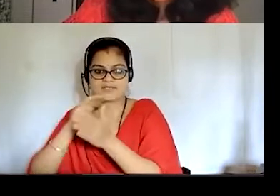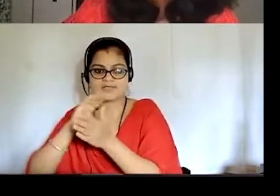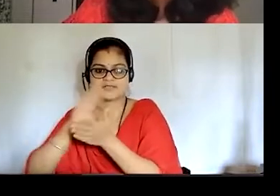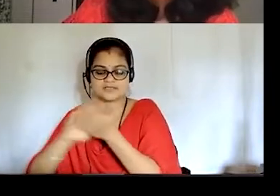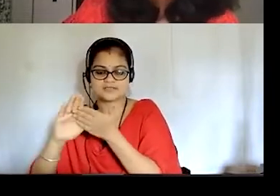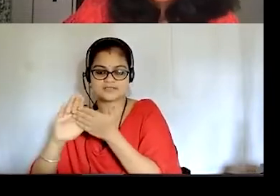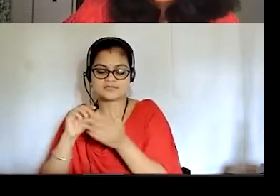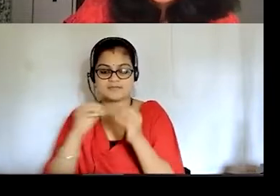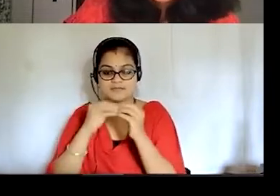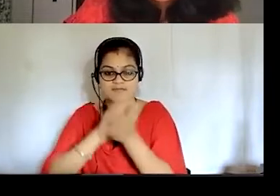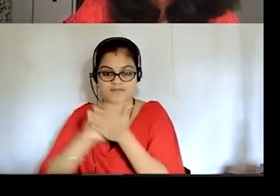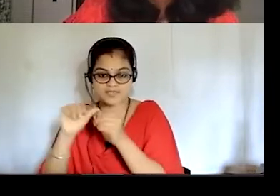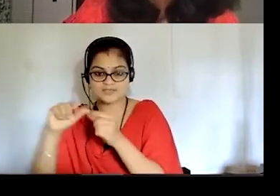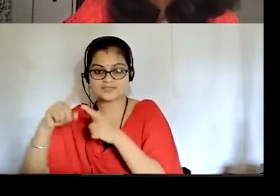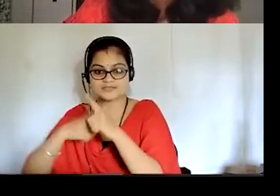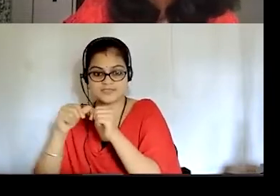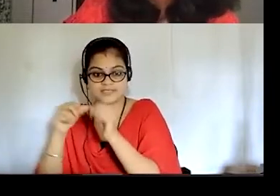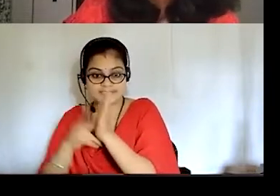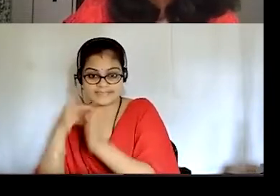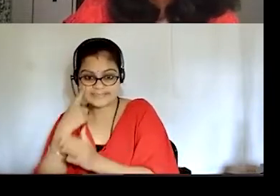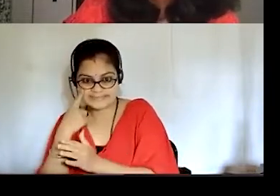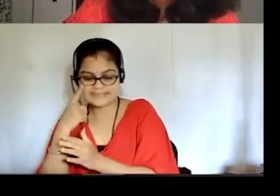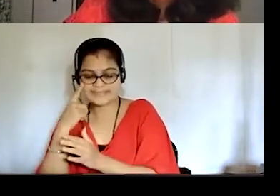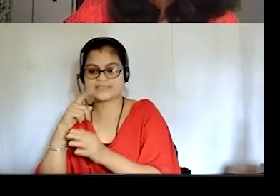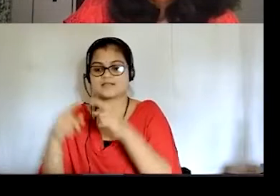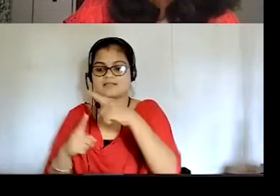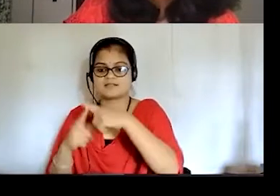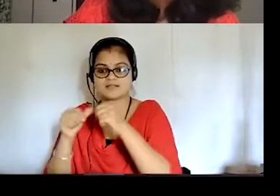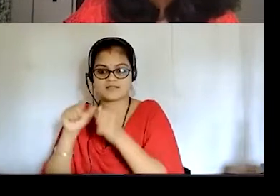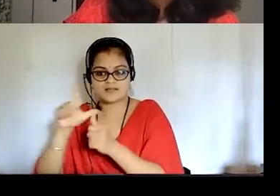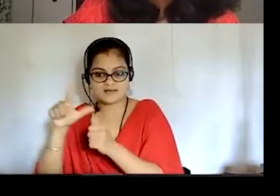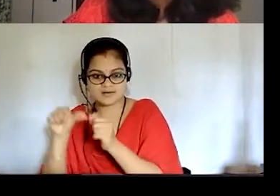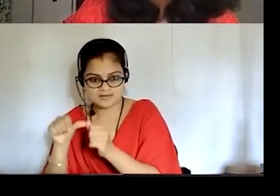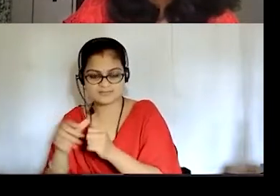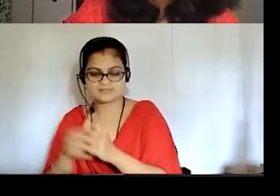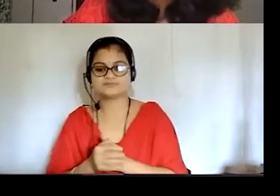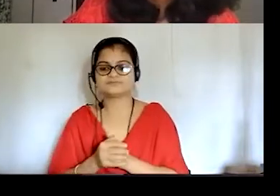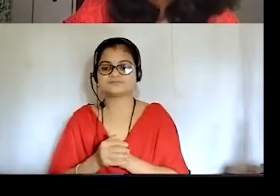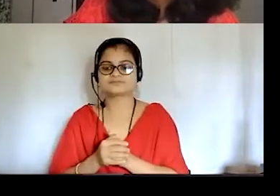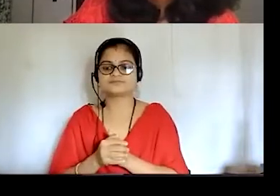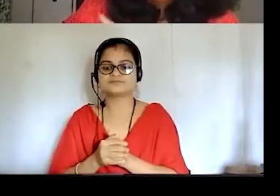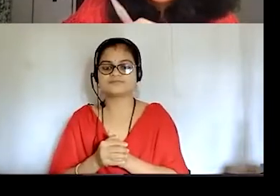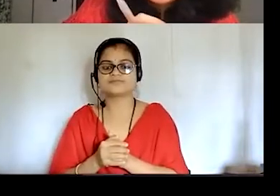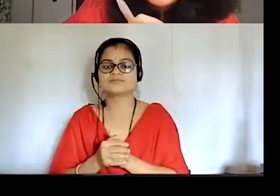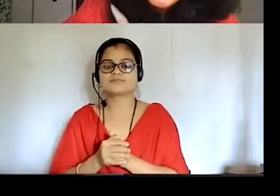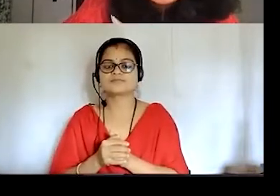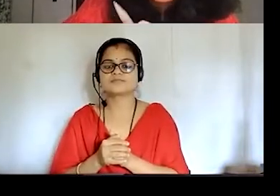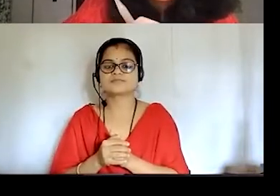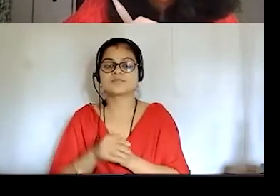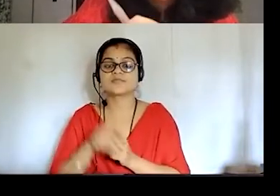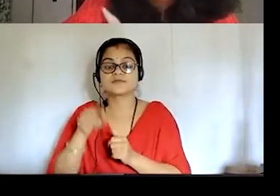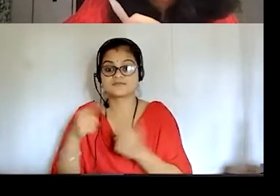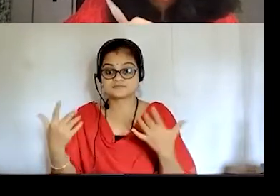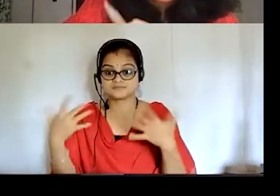composition. We have A. Joshi at the tabla and Apurva Dravid giving us the side rhythms. The integrity